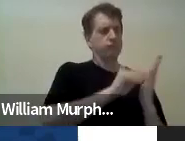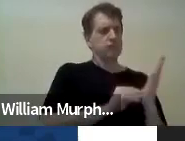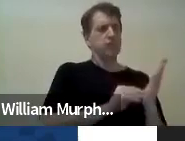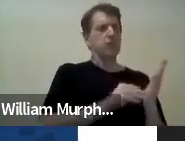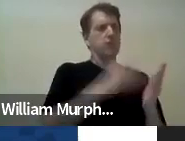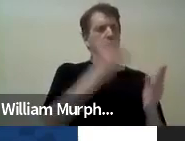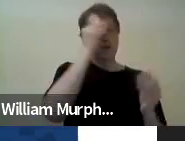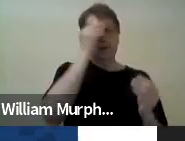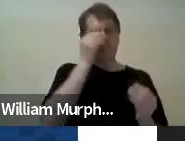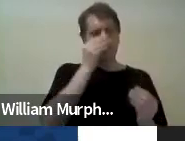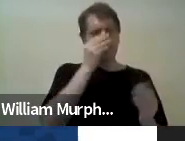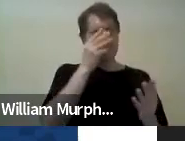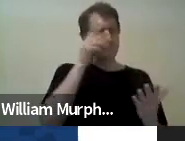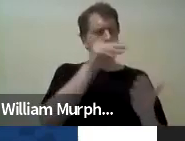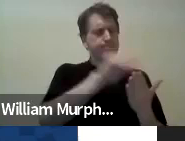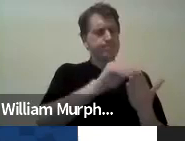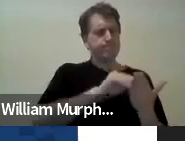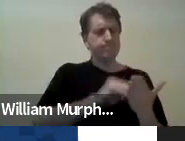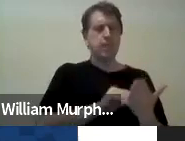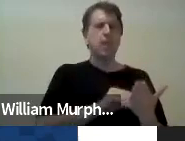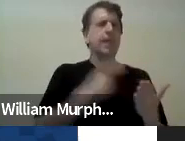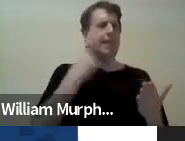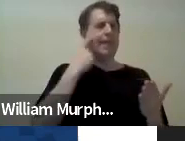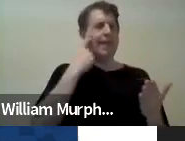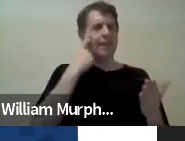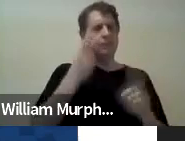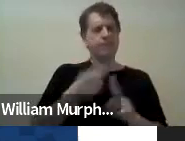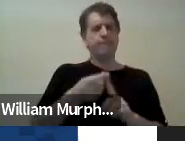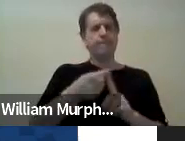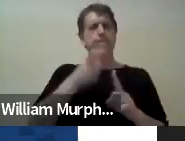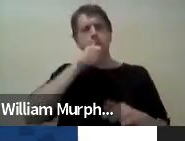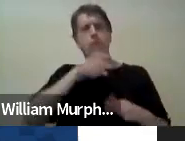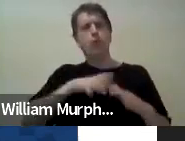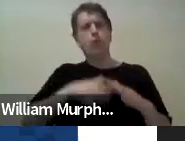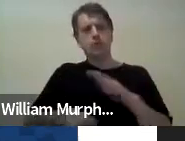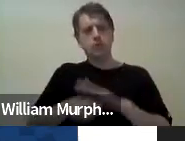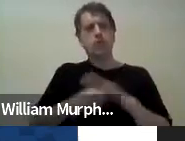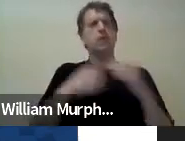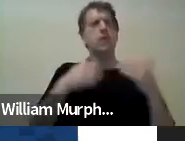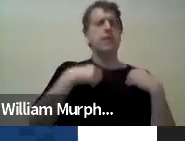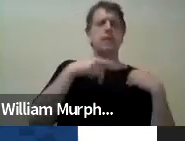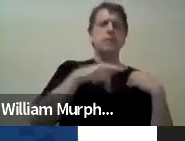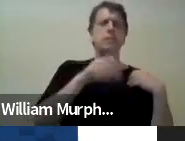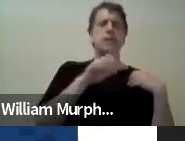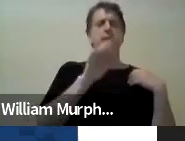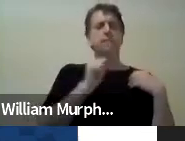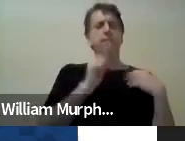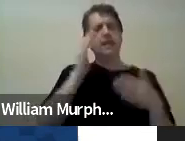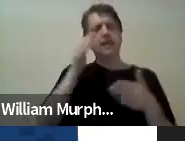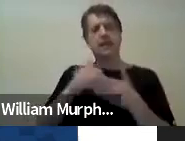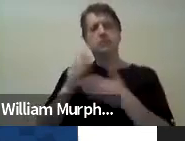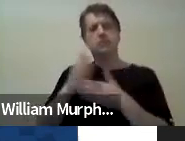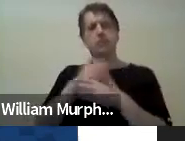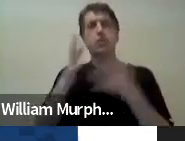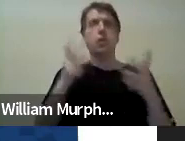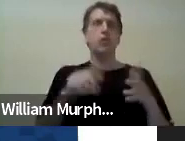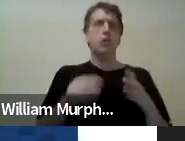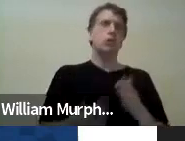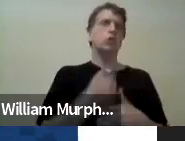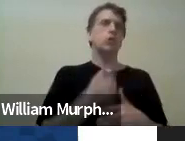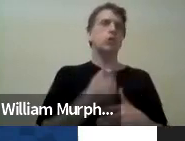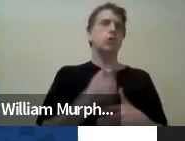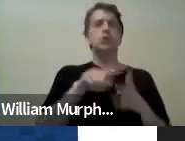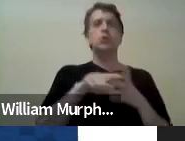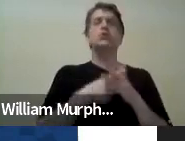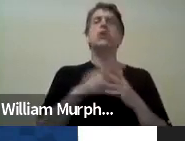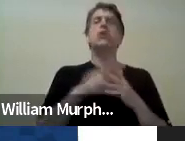she lets her put into landlord, no, I just came from a women's shelter. I have a PFA against my partner. I'm looking for this new start. This is gonna be great.